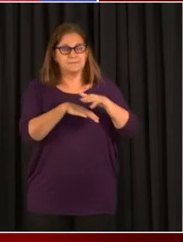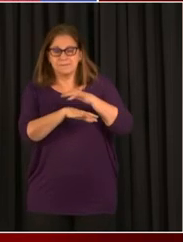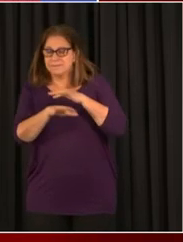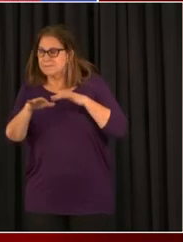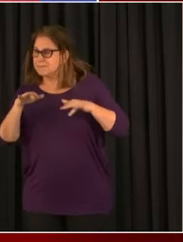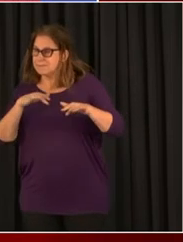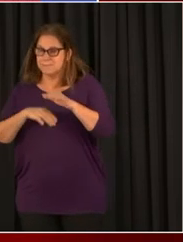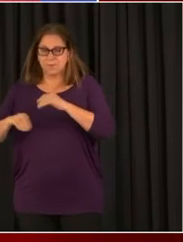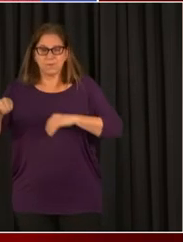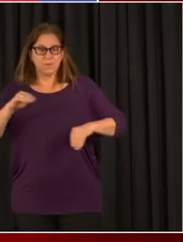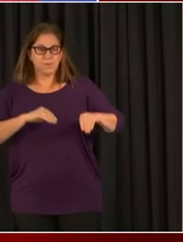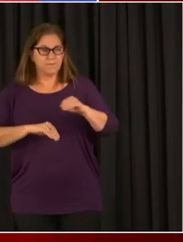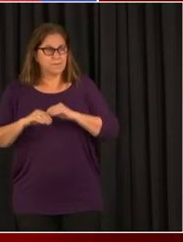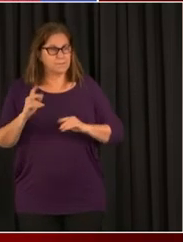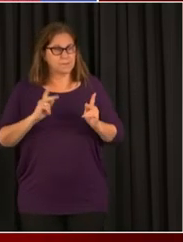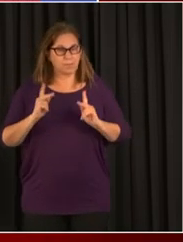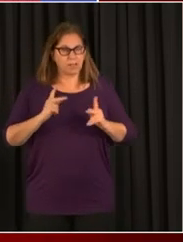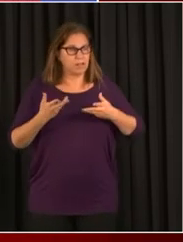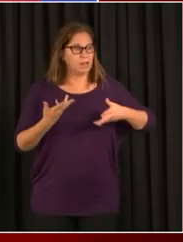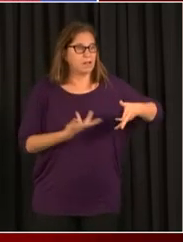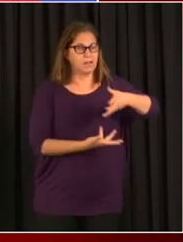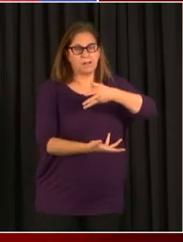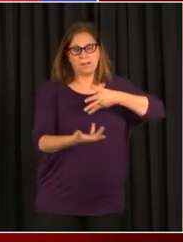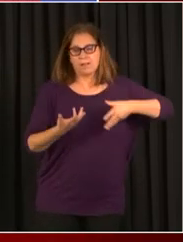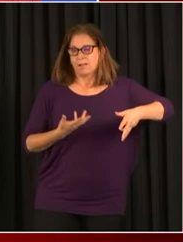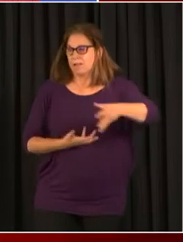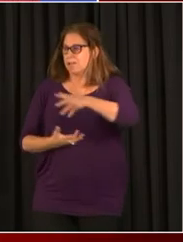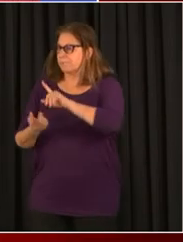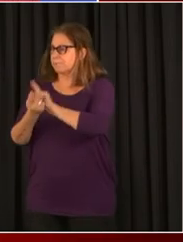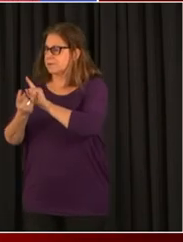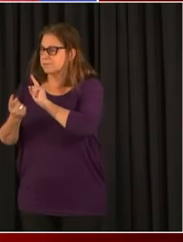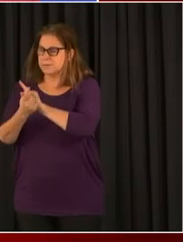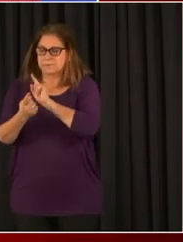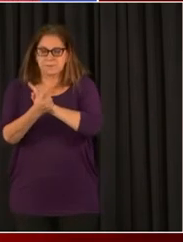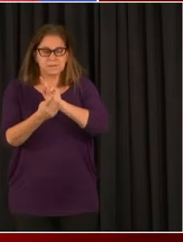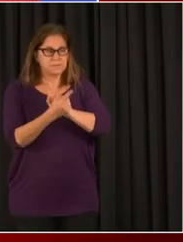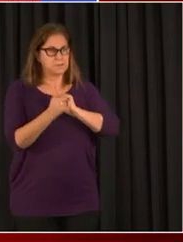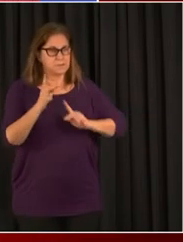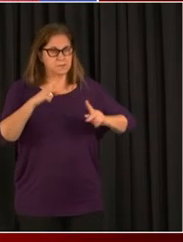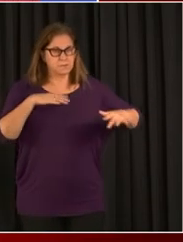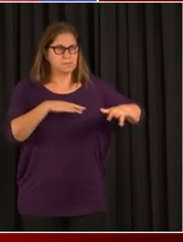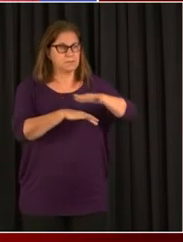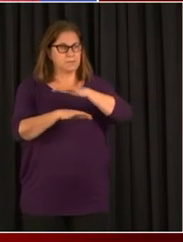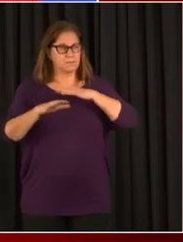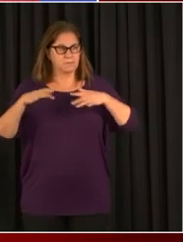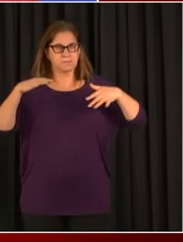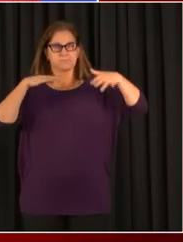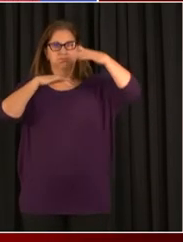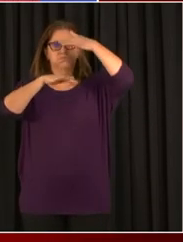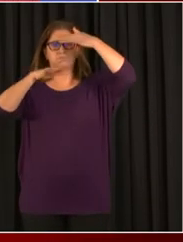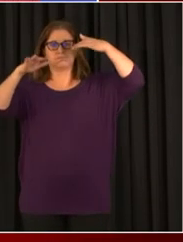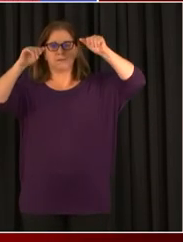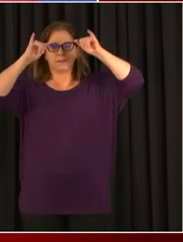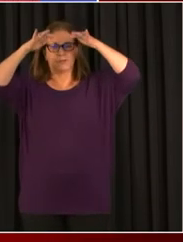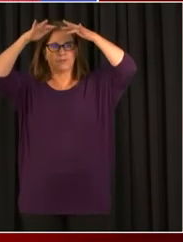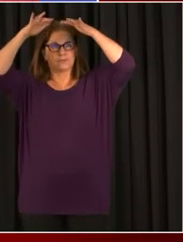related to that. So people are exposed to other people, and not necessarily from our area.